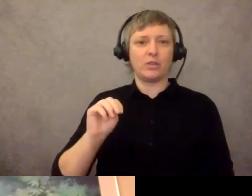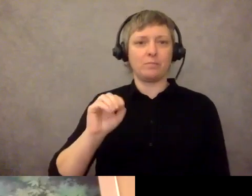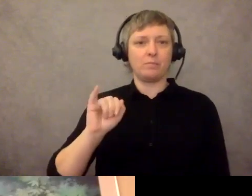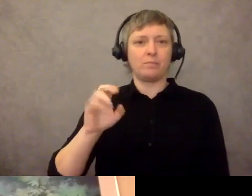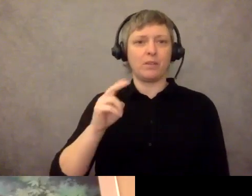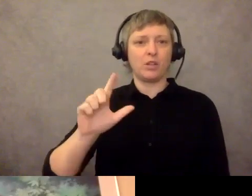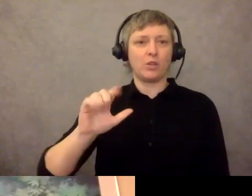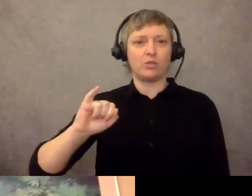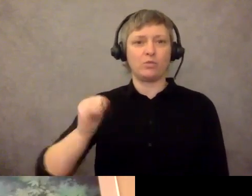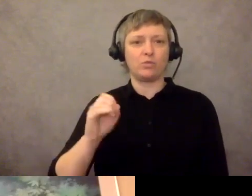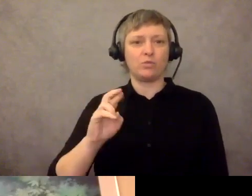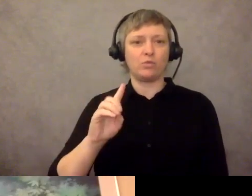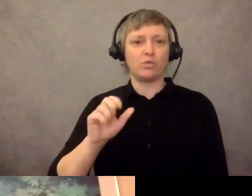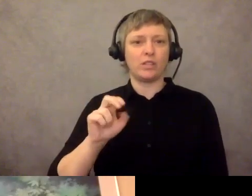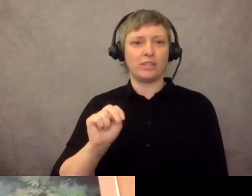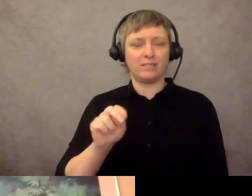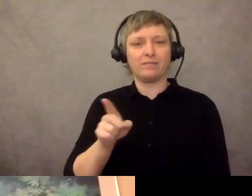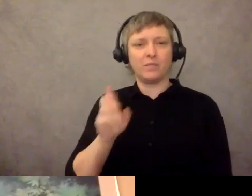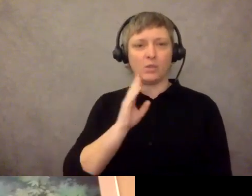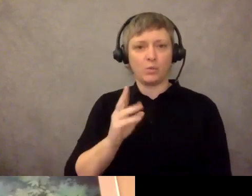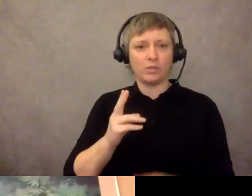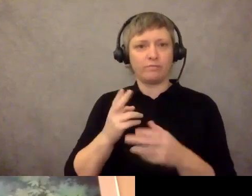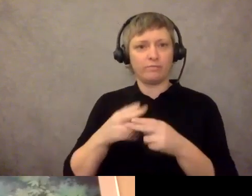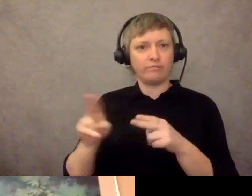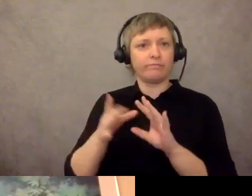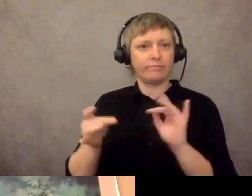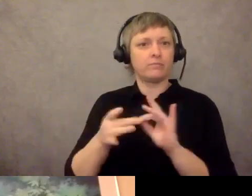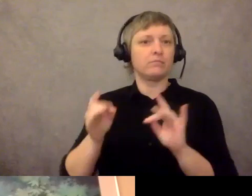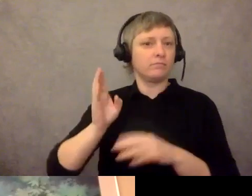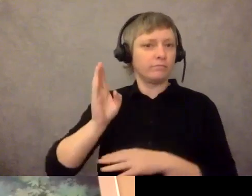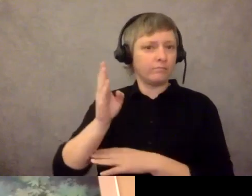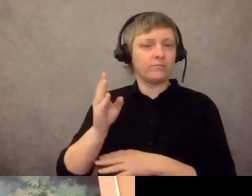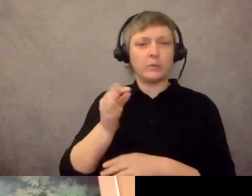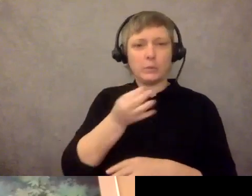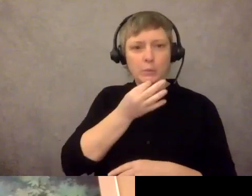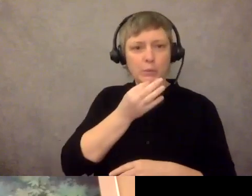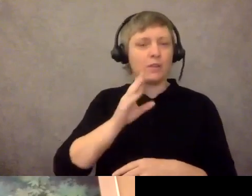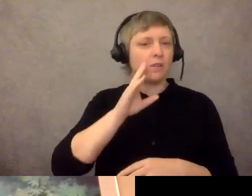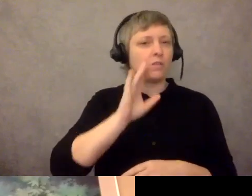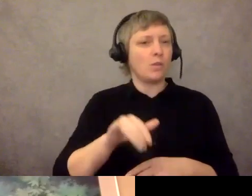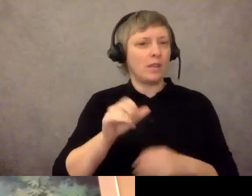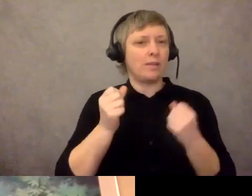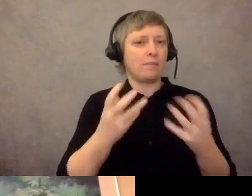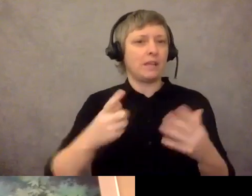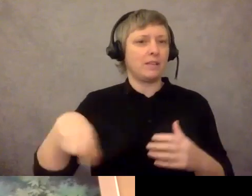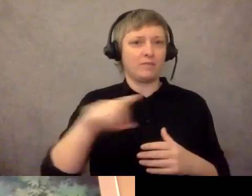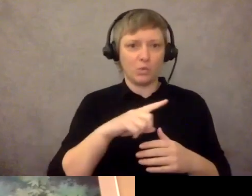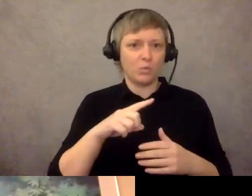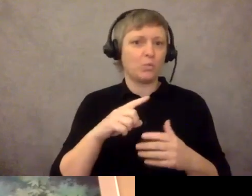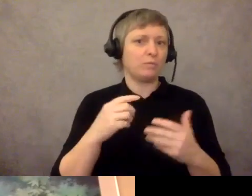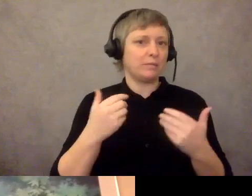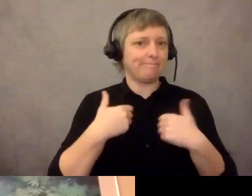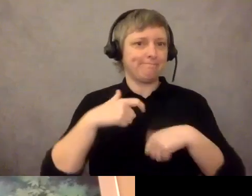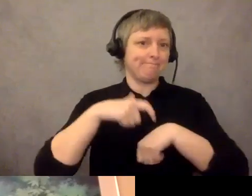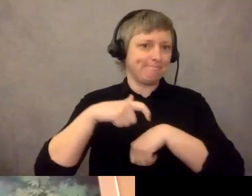that everybody is on a tight deadline tonight, so we're really just going to provide a few remarks and